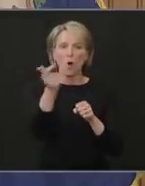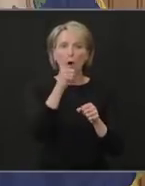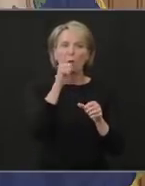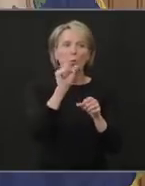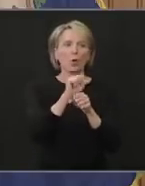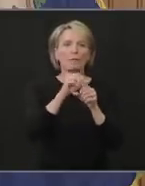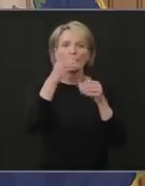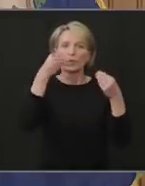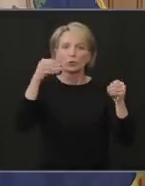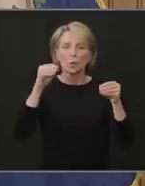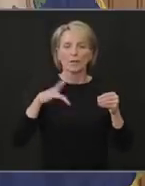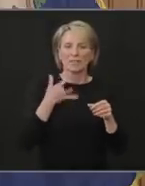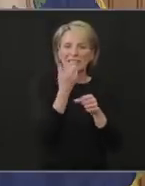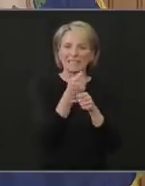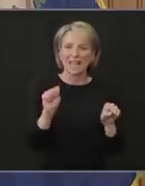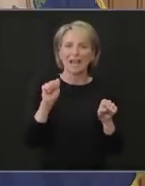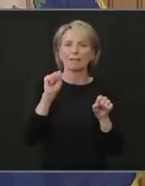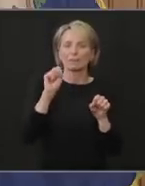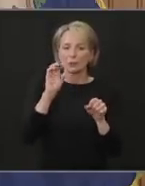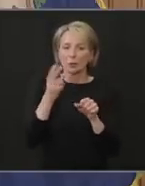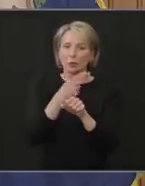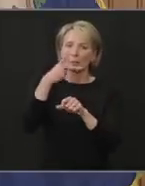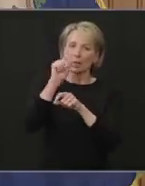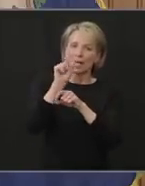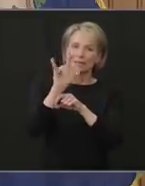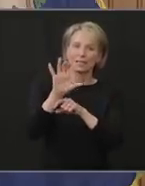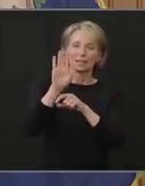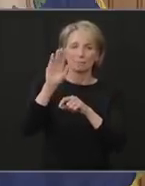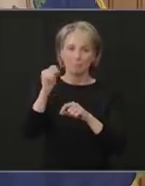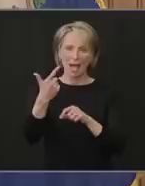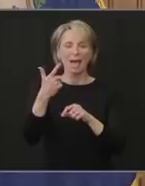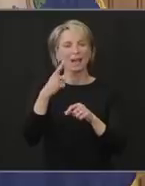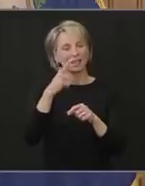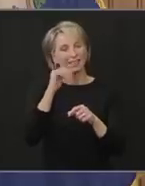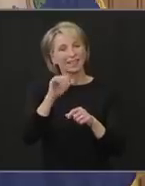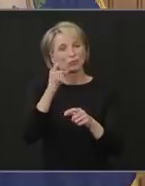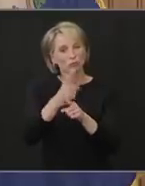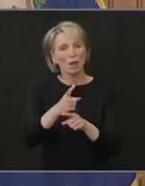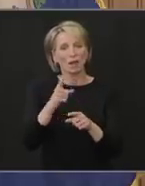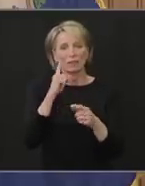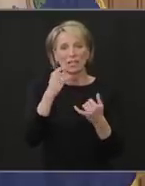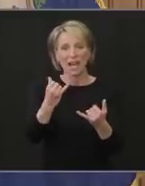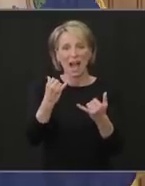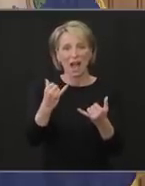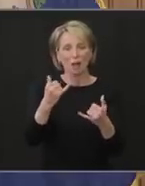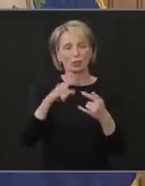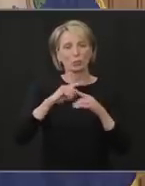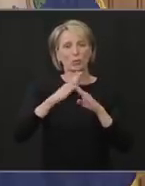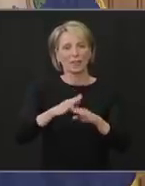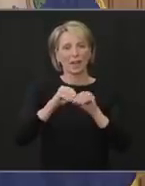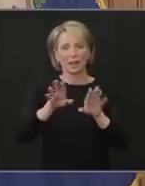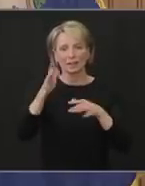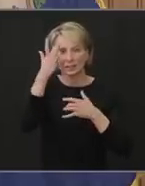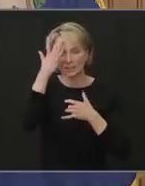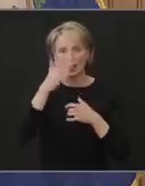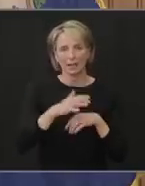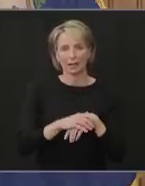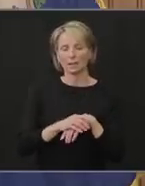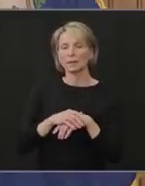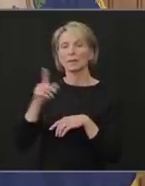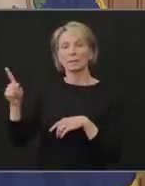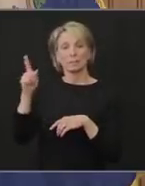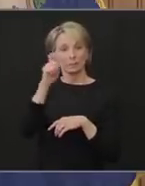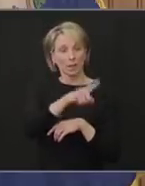sure that it's the public health right thing to do right now. As far as Massachusetts, it banned reusable bags and requires